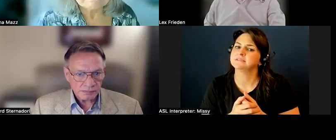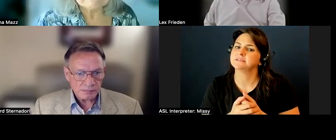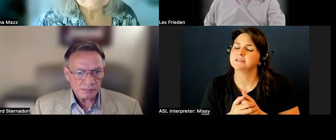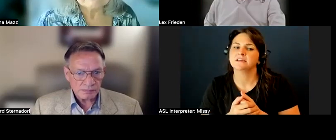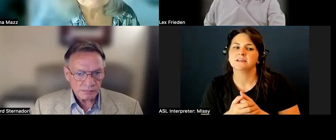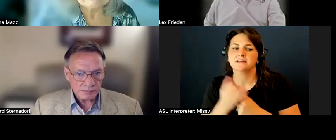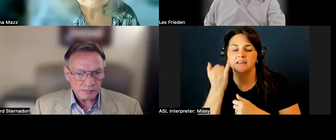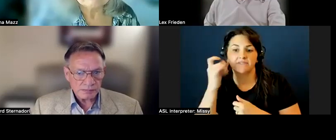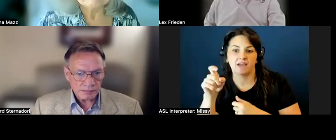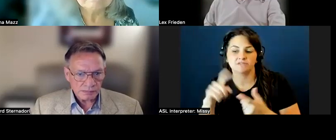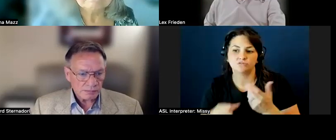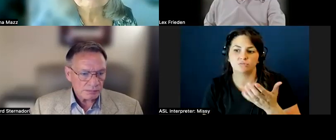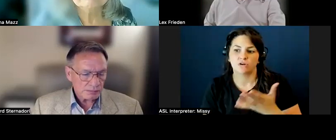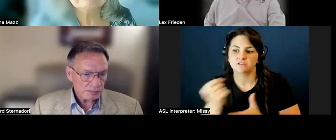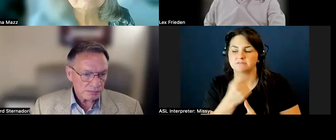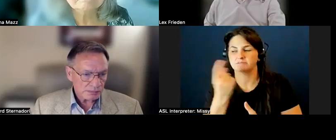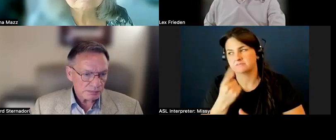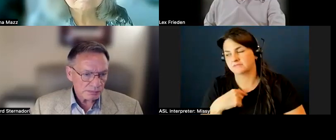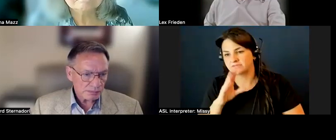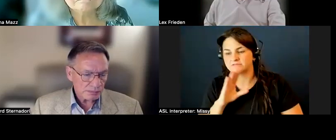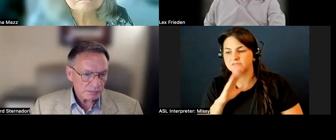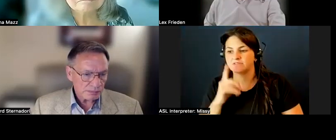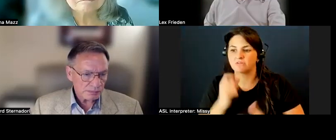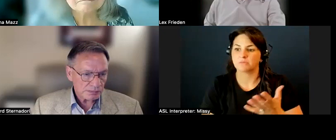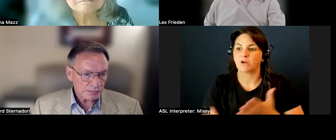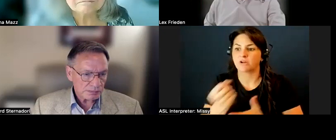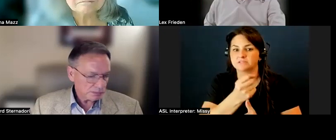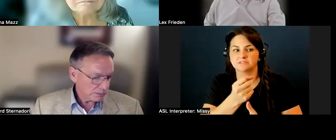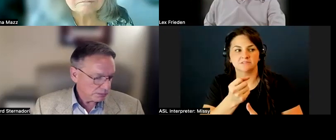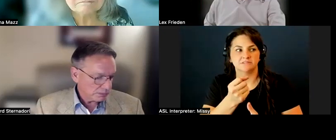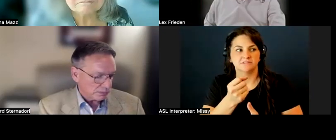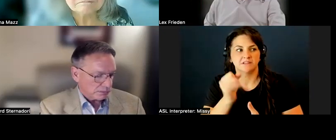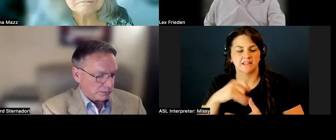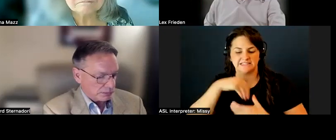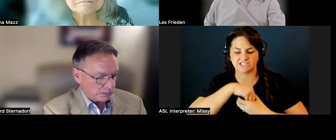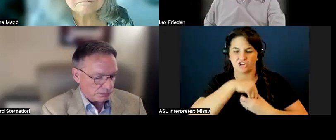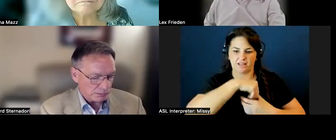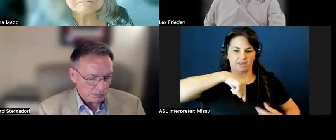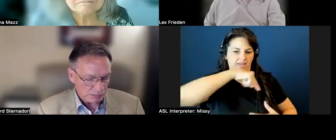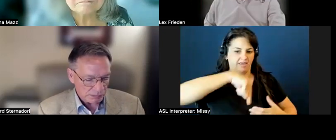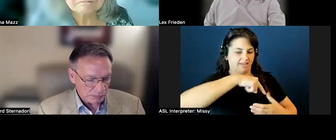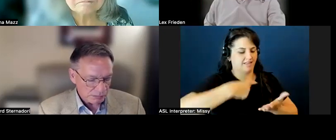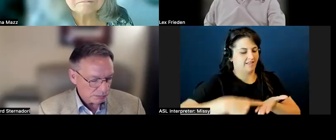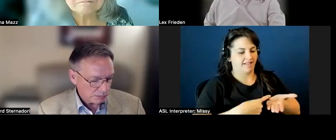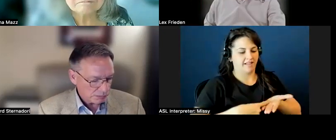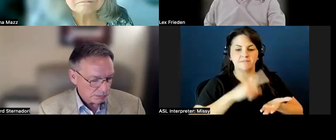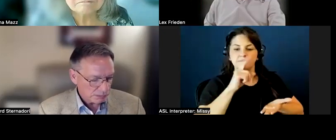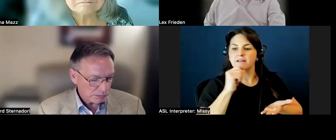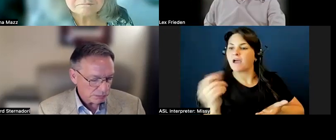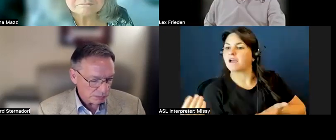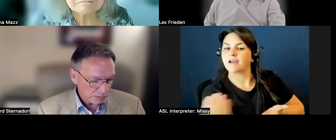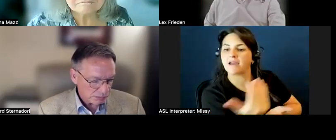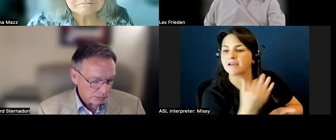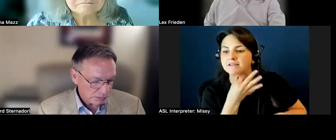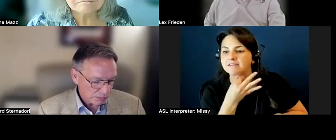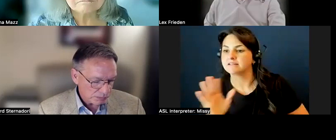to prioritize, I always get frustrated when the prioritization takes place internally and doesn't look externally to those that are actually